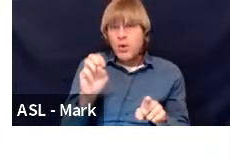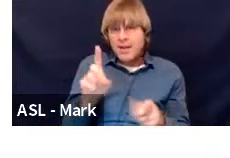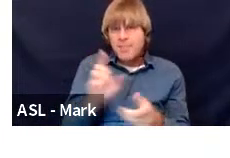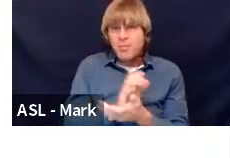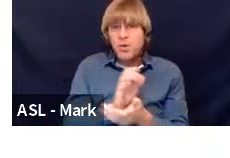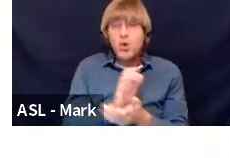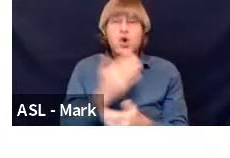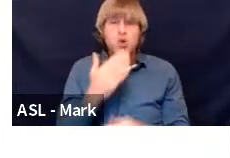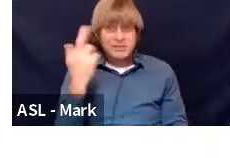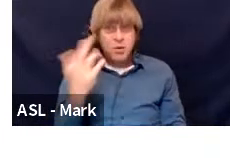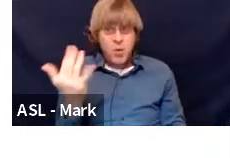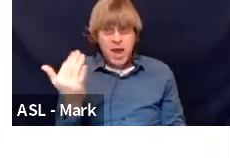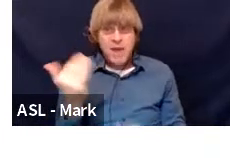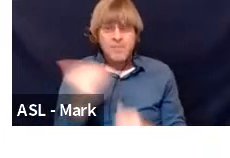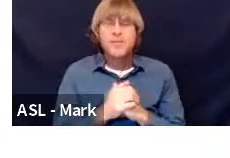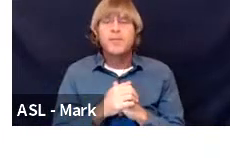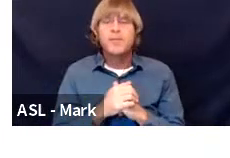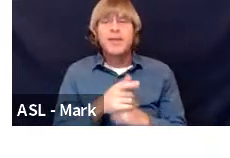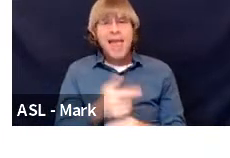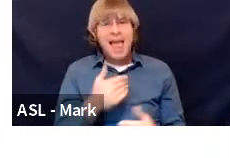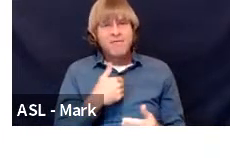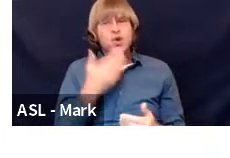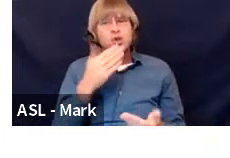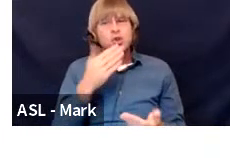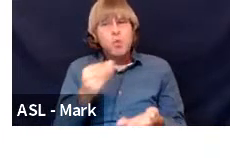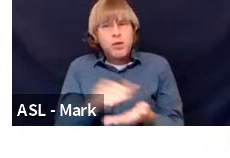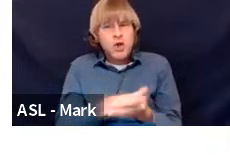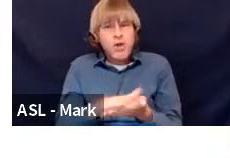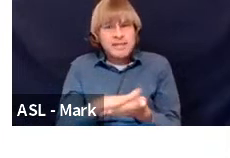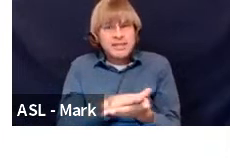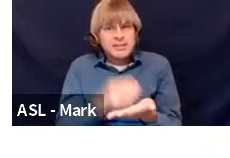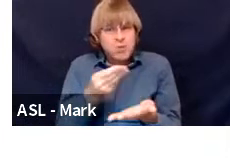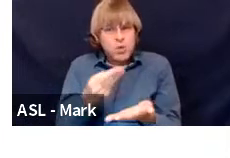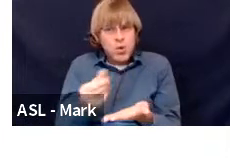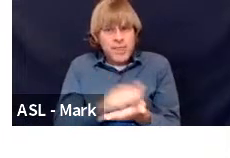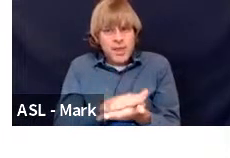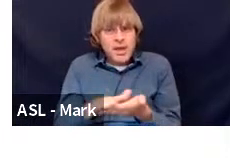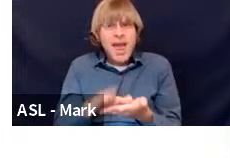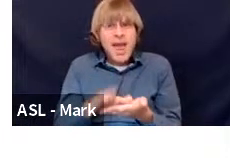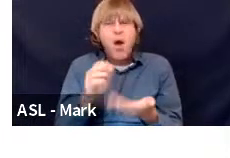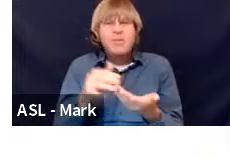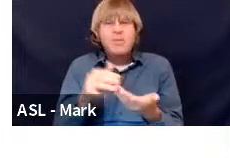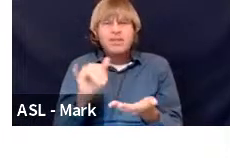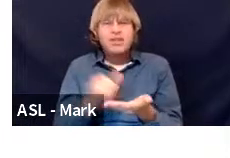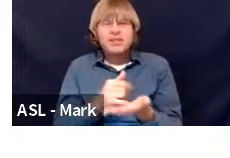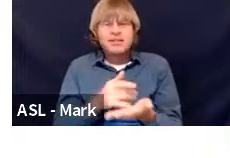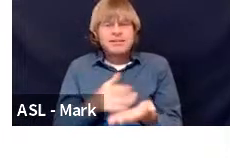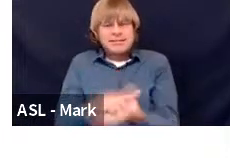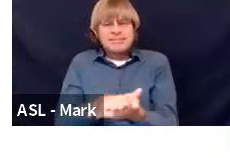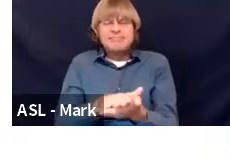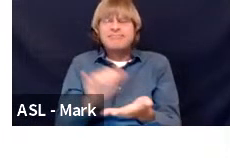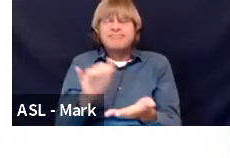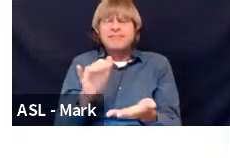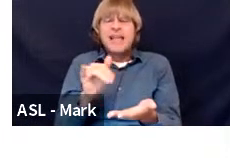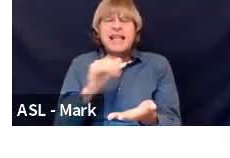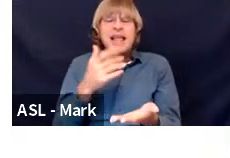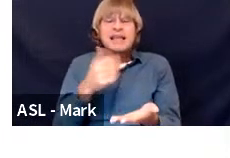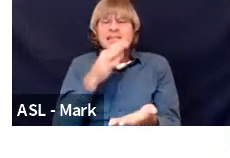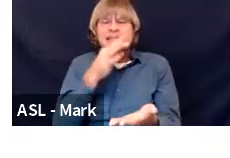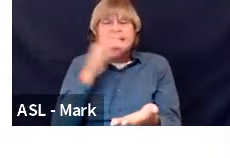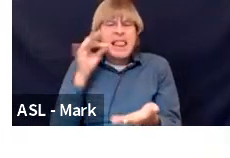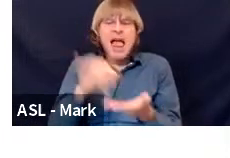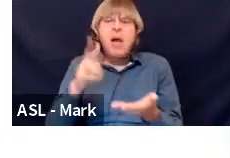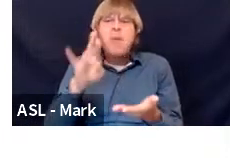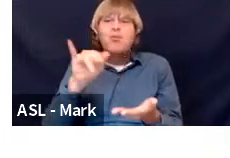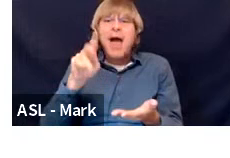good reasons. They have a very smooth surface. It is almost like sealing the sheet. Think of it like primer